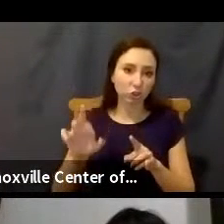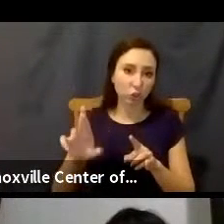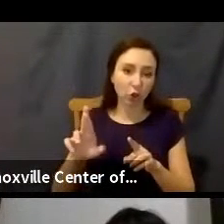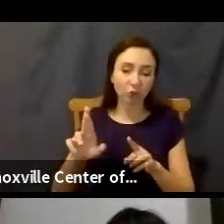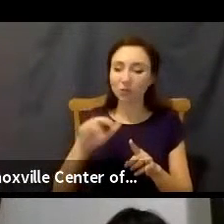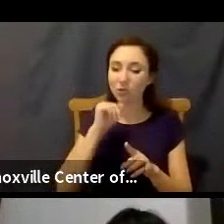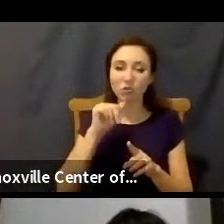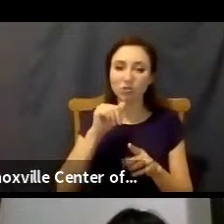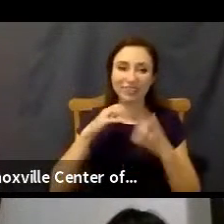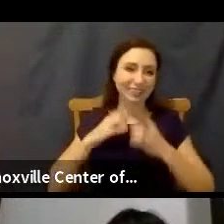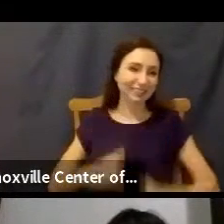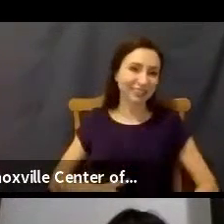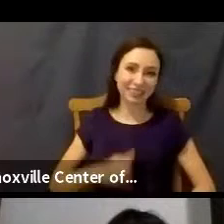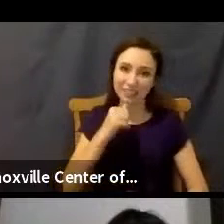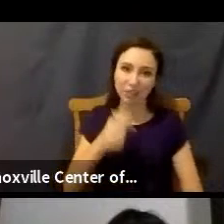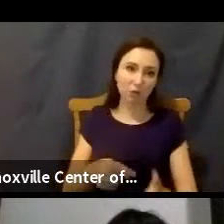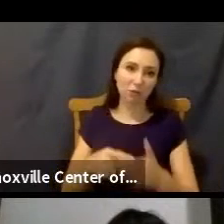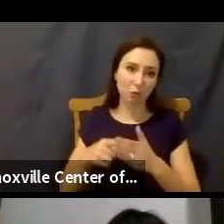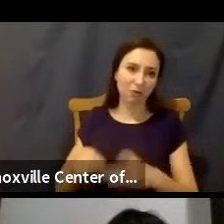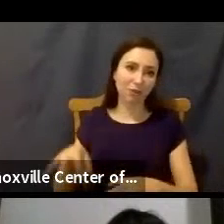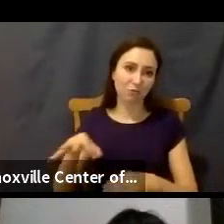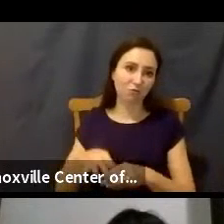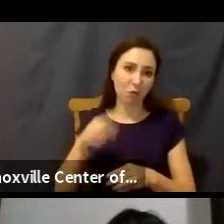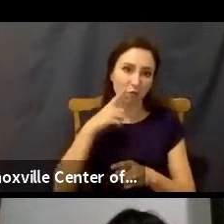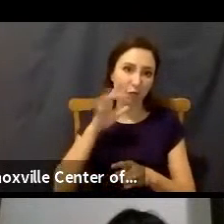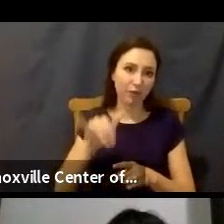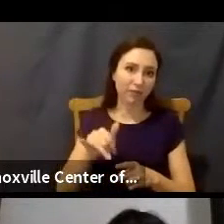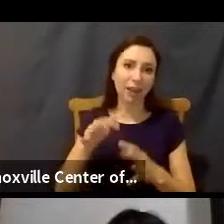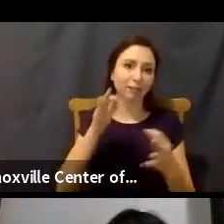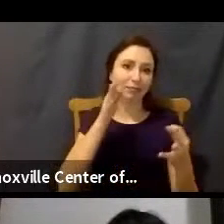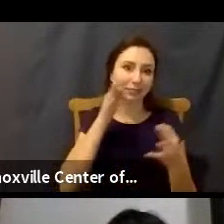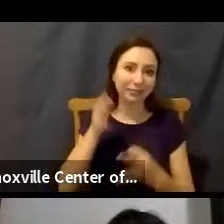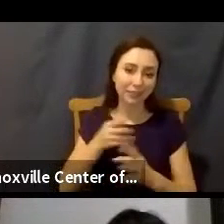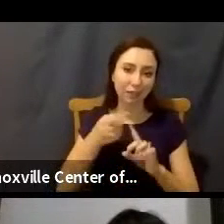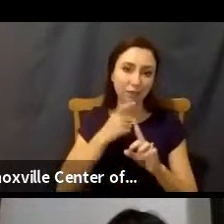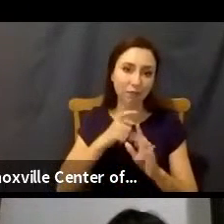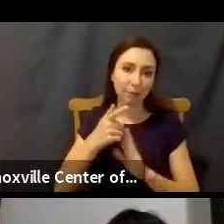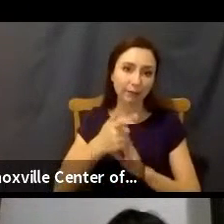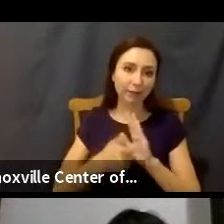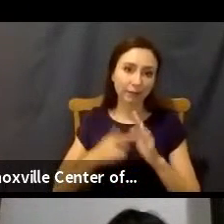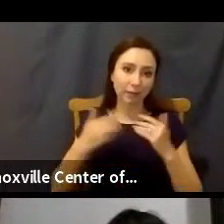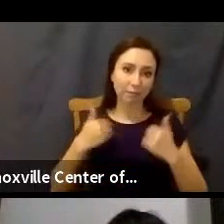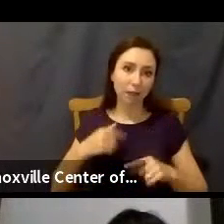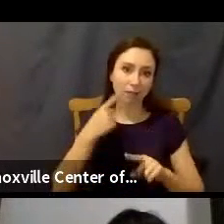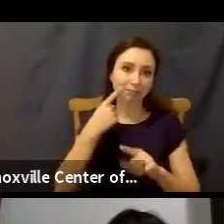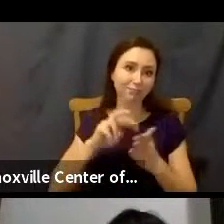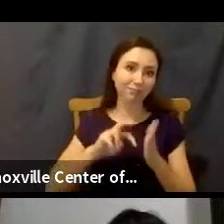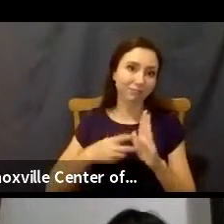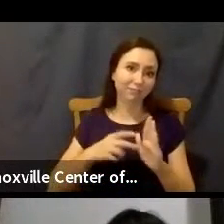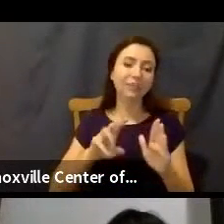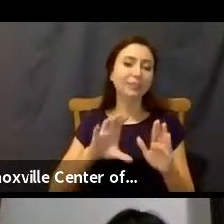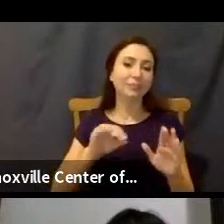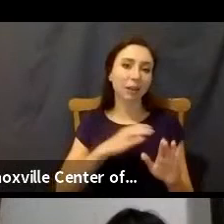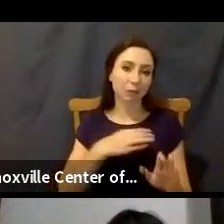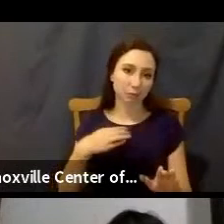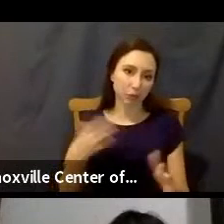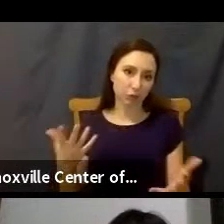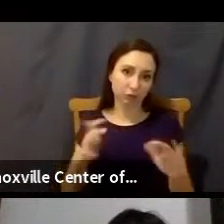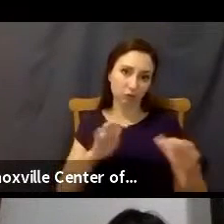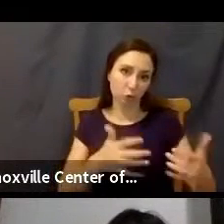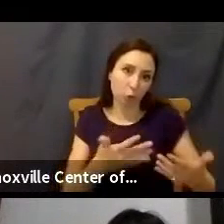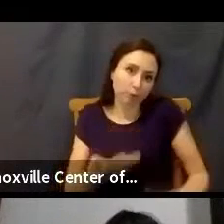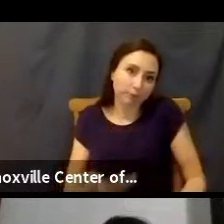the citizens. They're simply voted by the legislative body of the county, which is the county commission. And